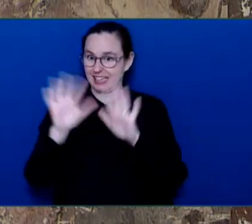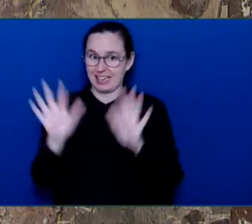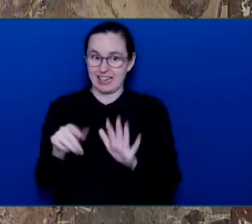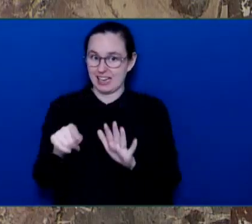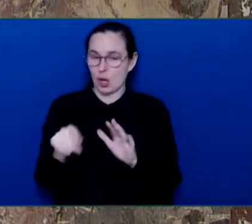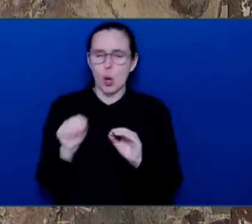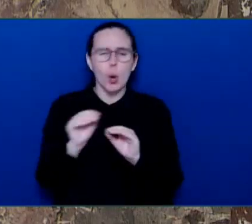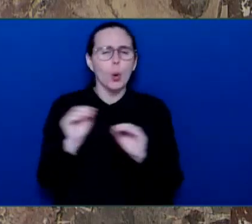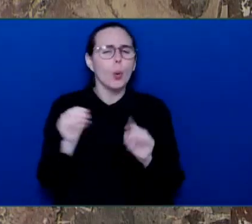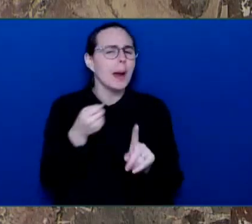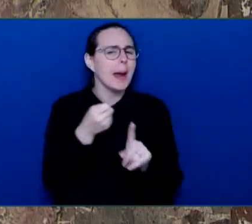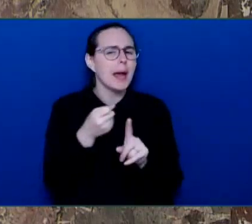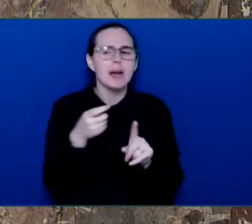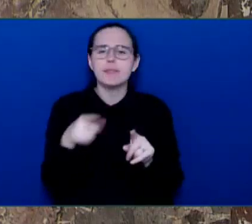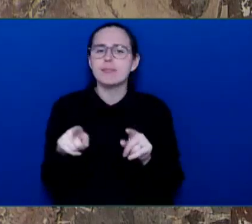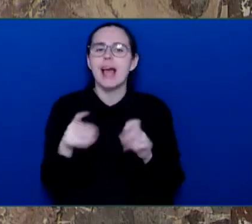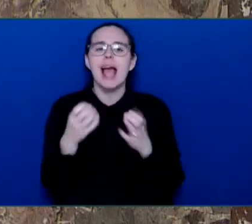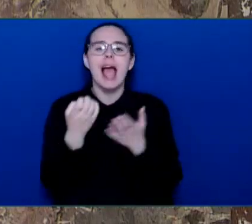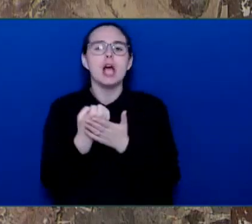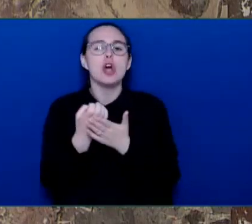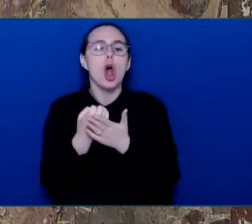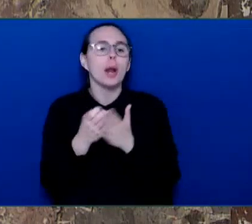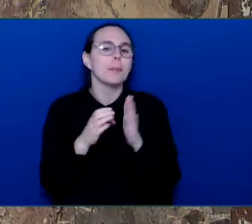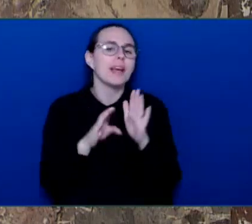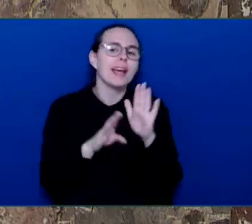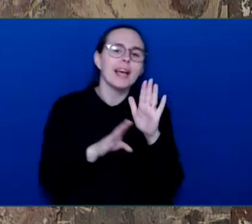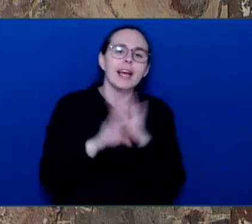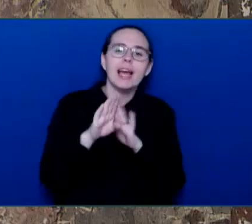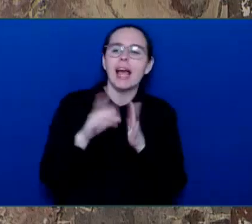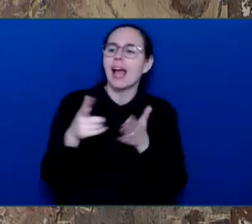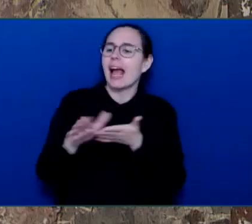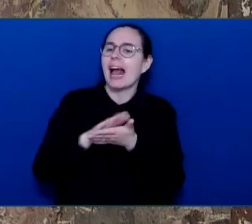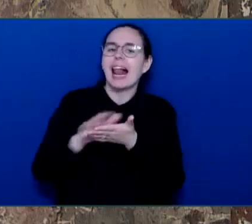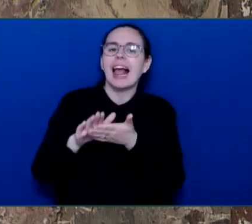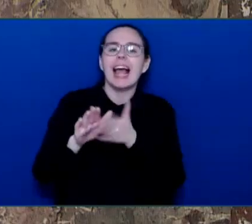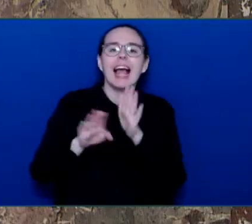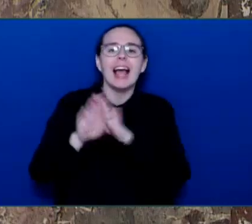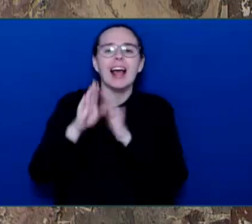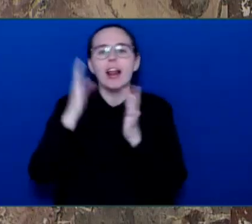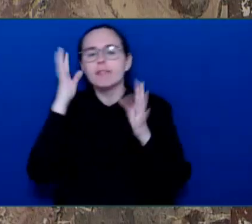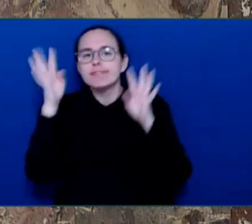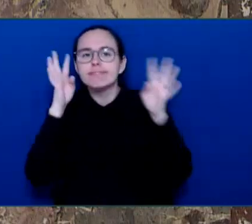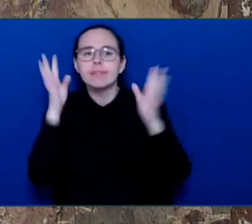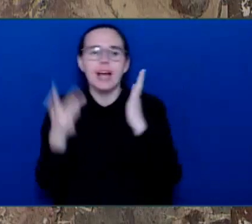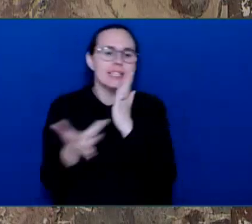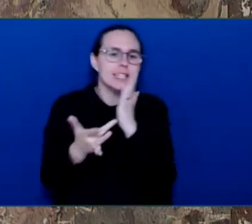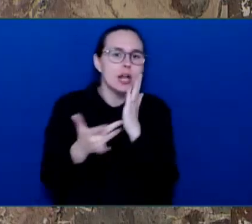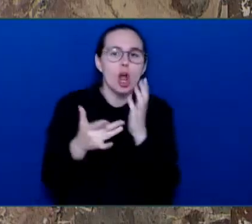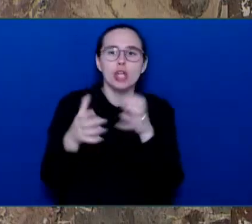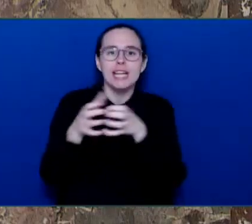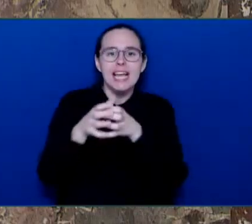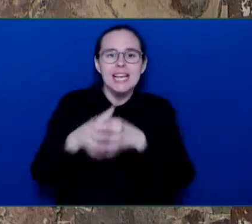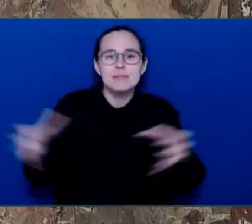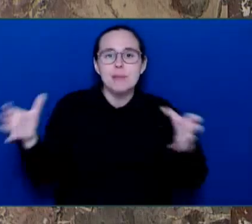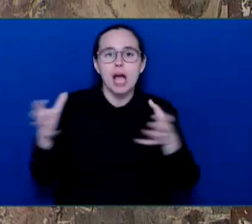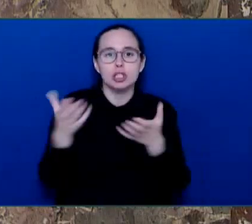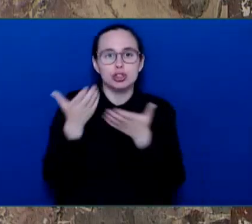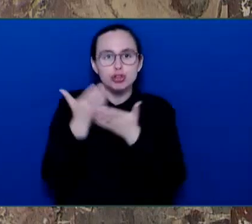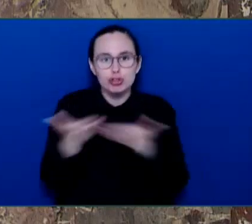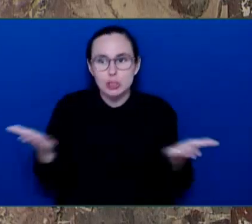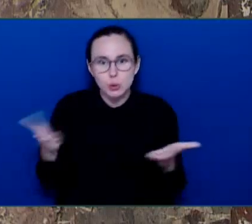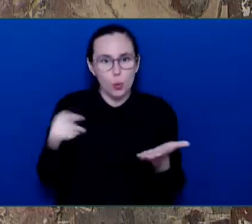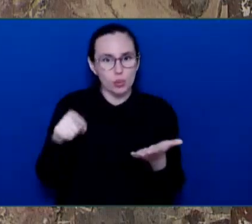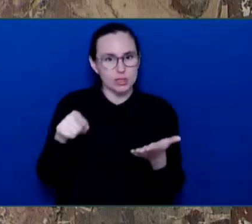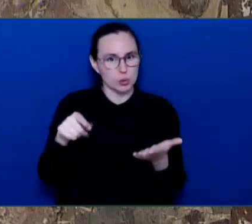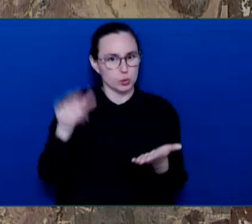clean technologies and expansion of resource industries to provide decarbonized economies. These are all